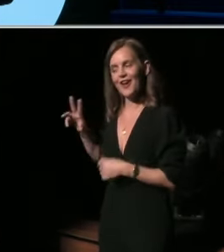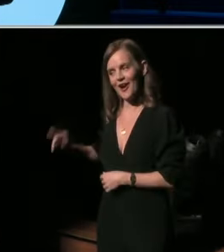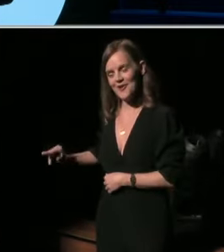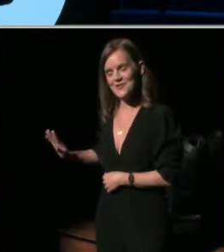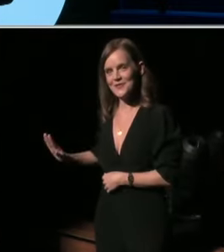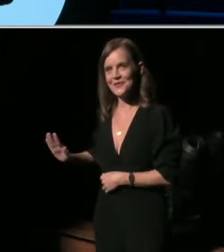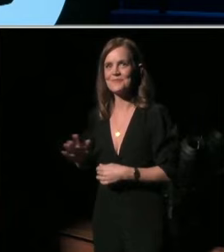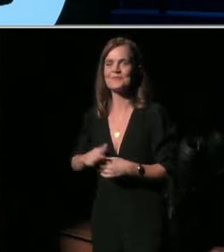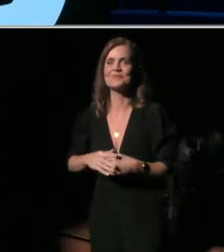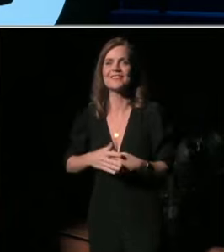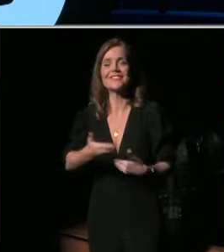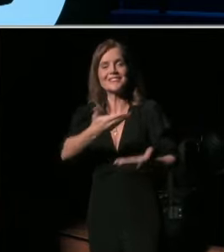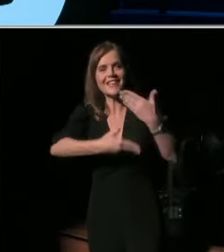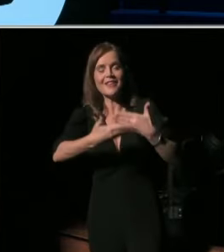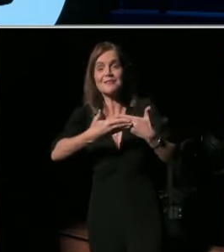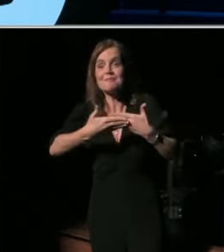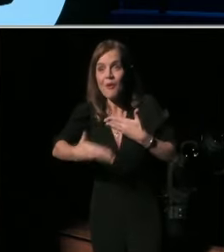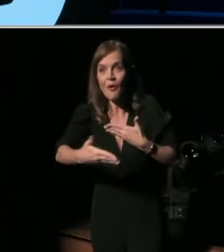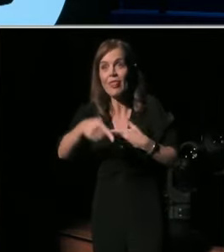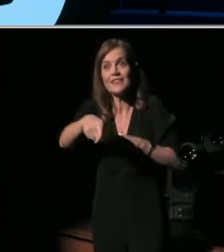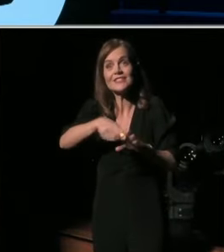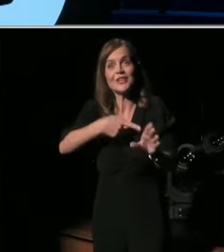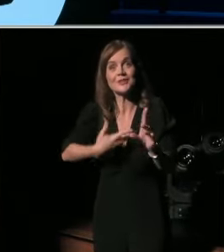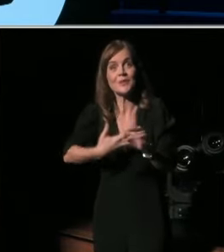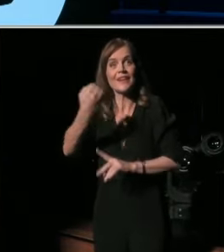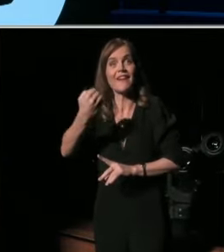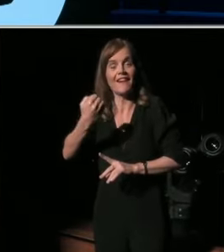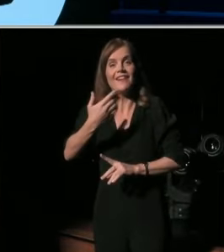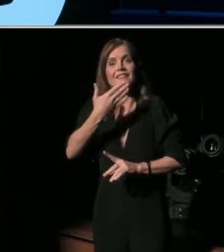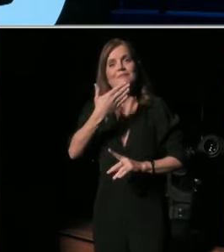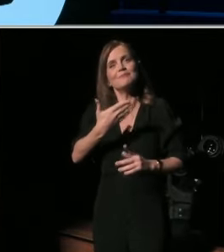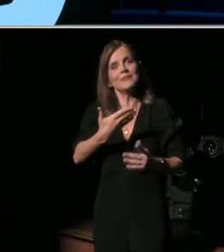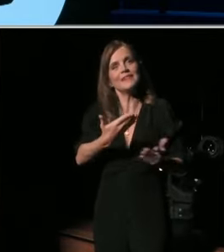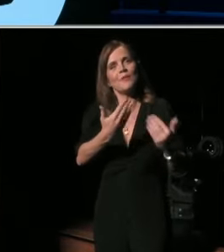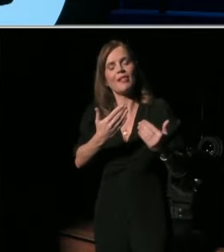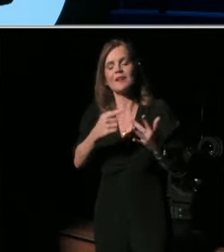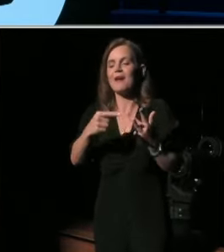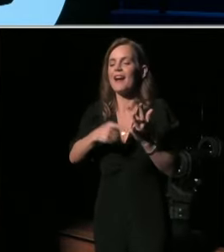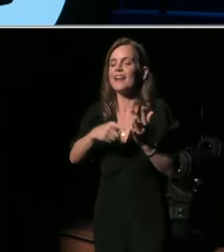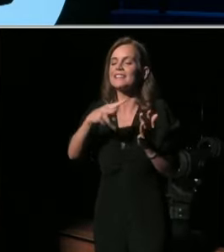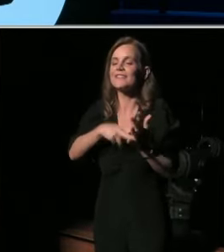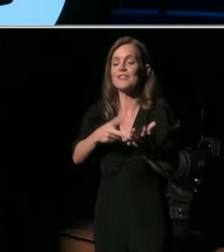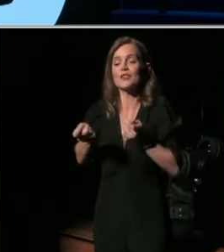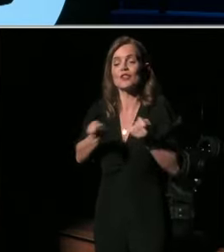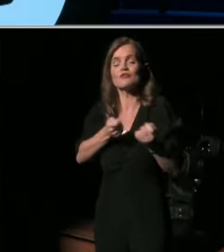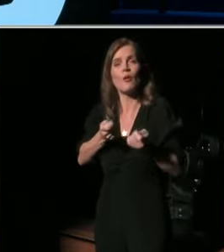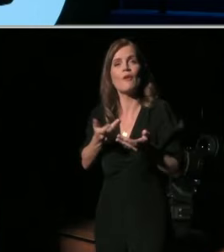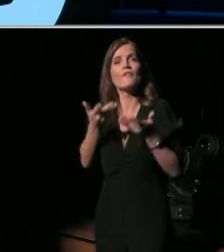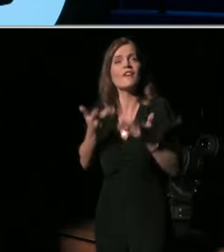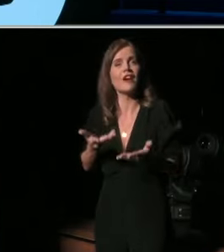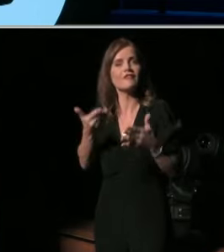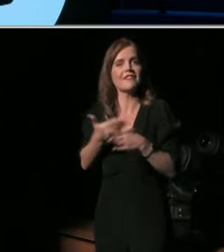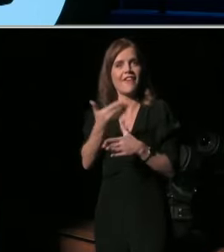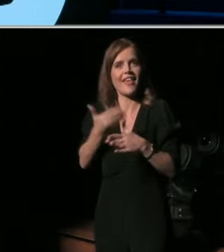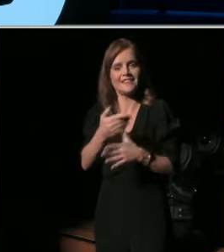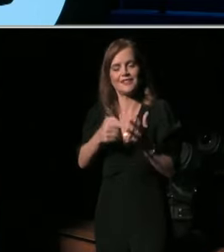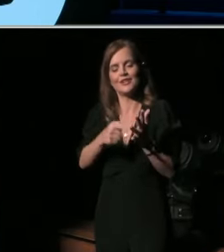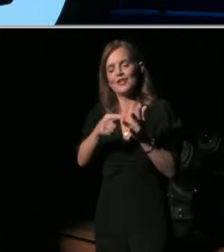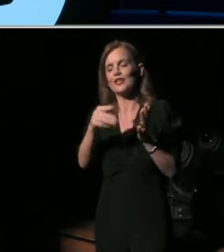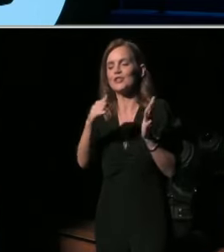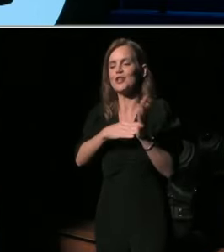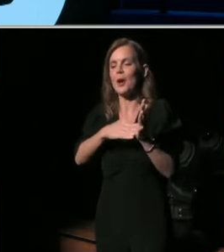To tell us more about this year's recipient, please welcome ITV's Controller of Current Affairs,